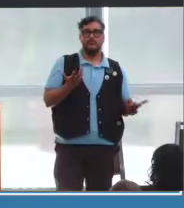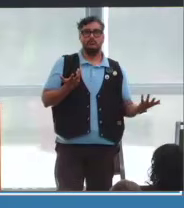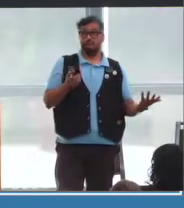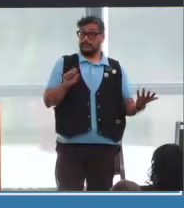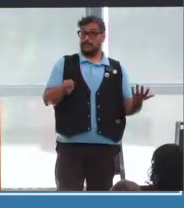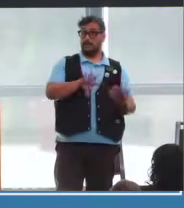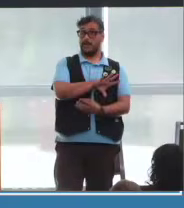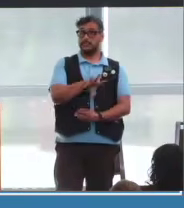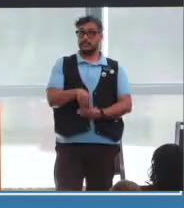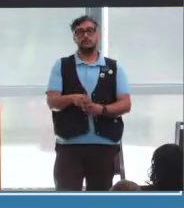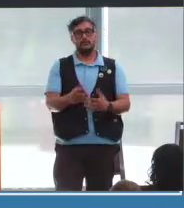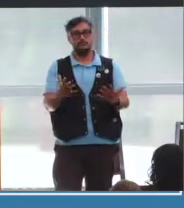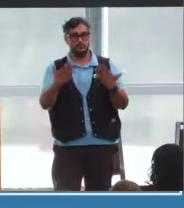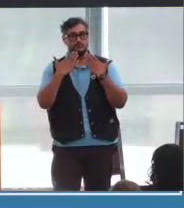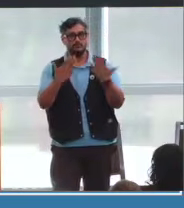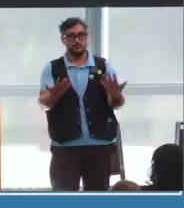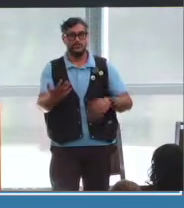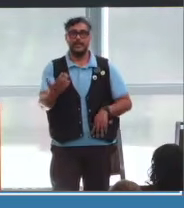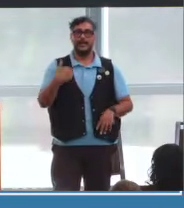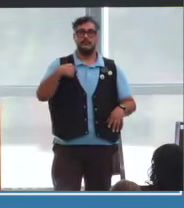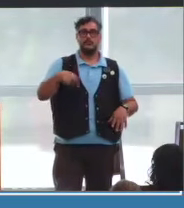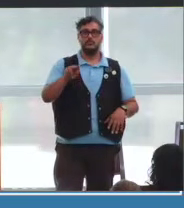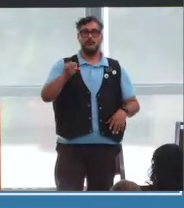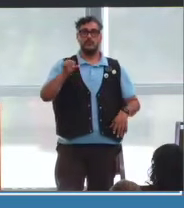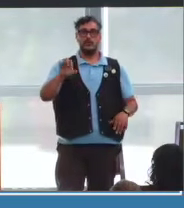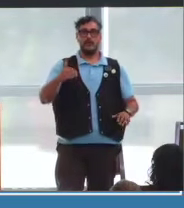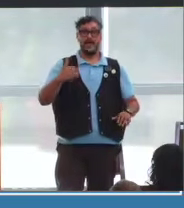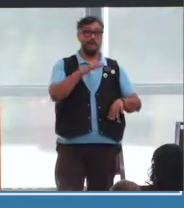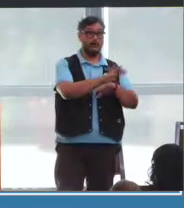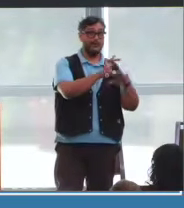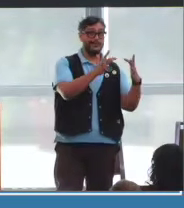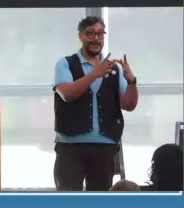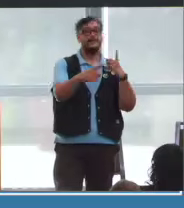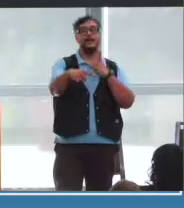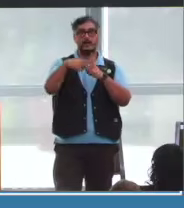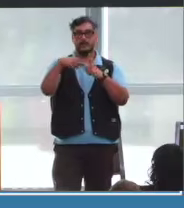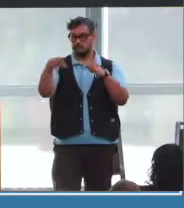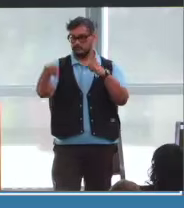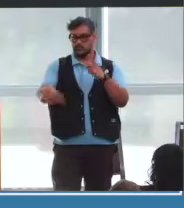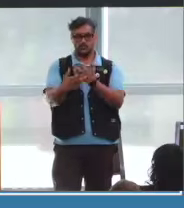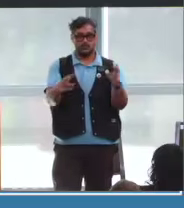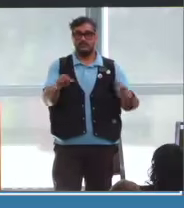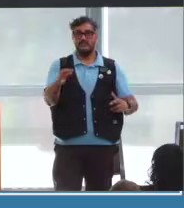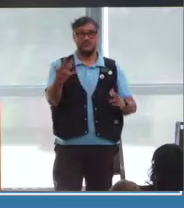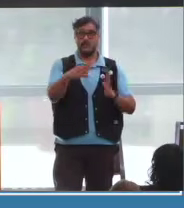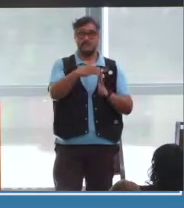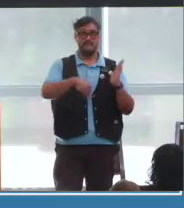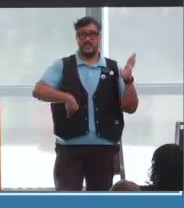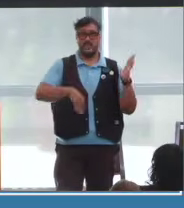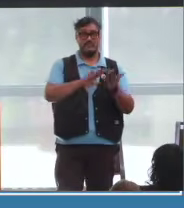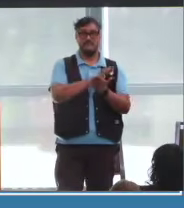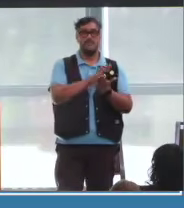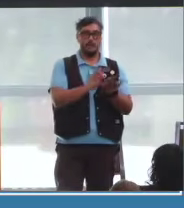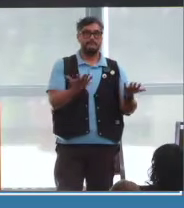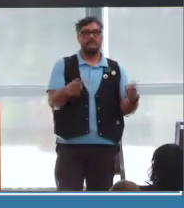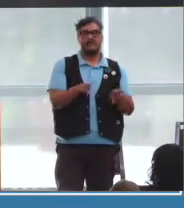can participate, we'd appreciate that. There's a QR code both online and in the room. If you don't want to fill out the form in the